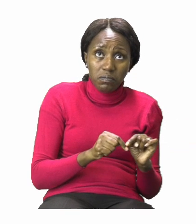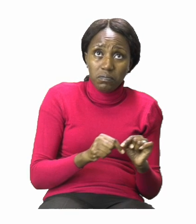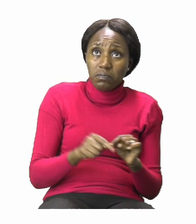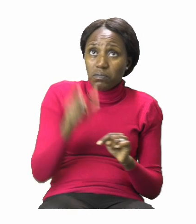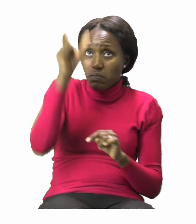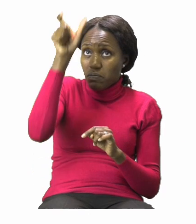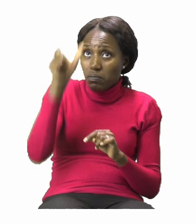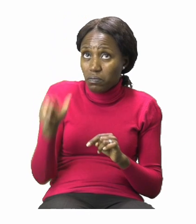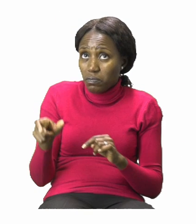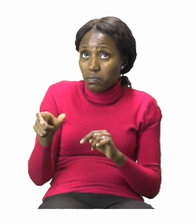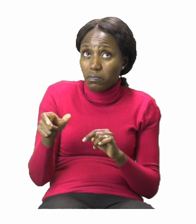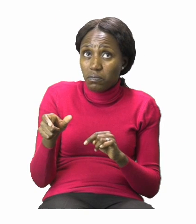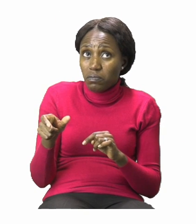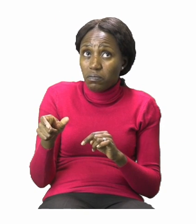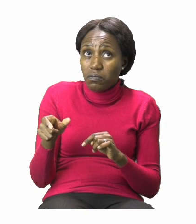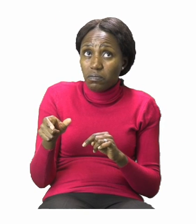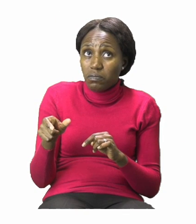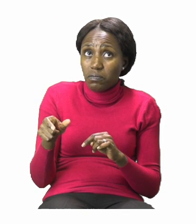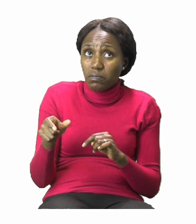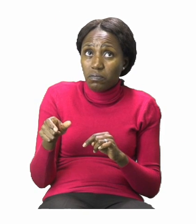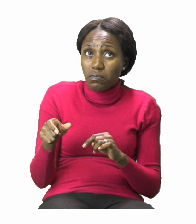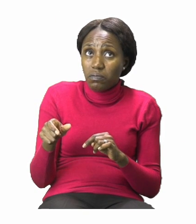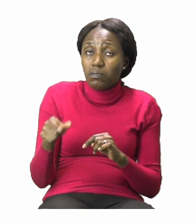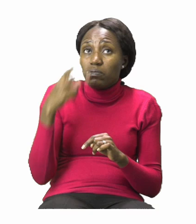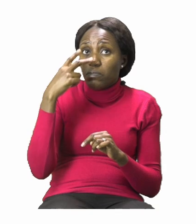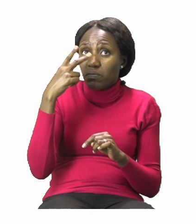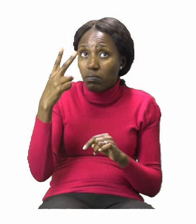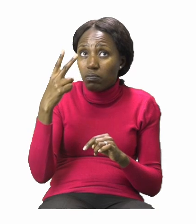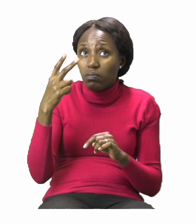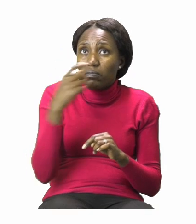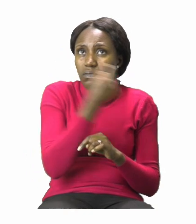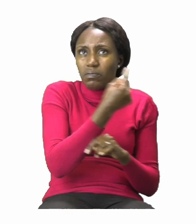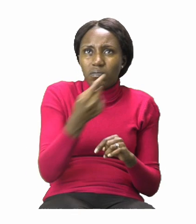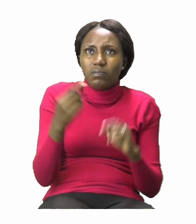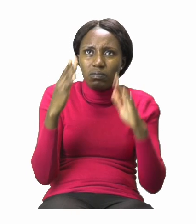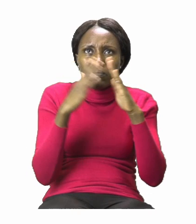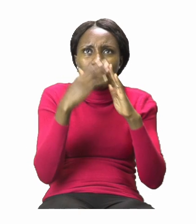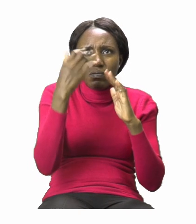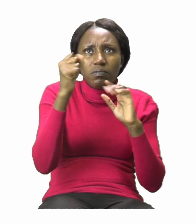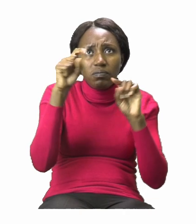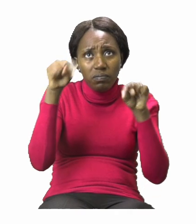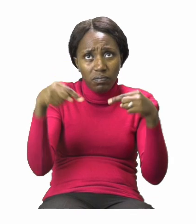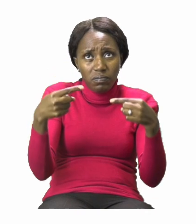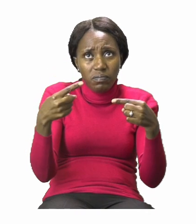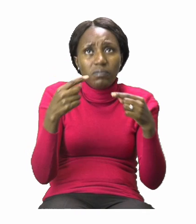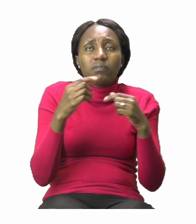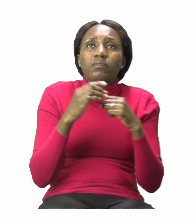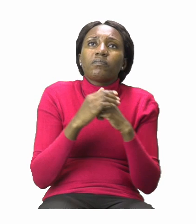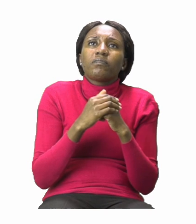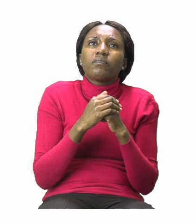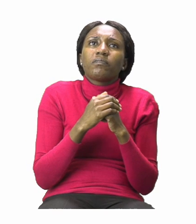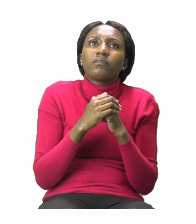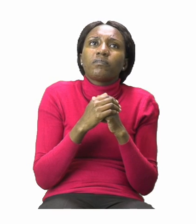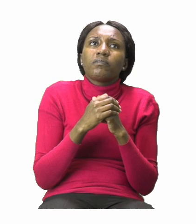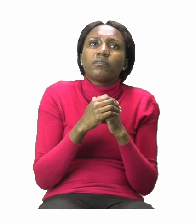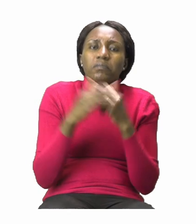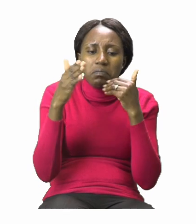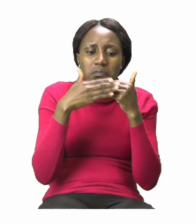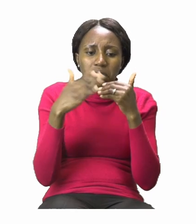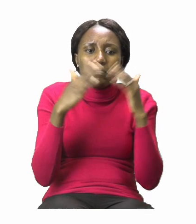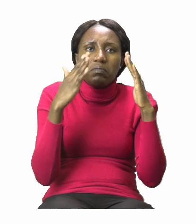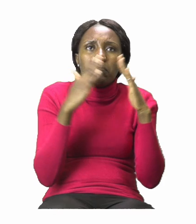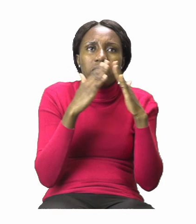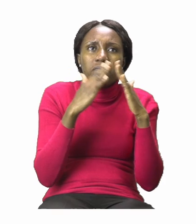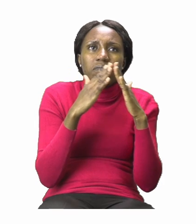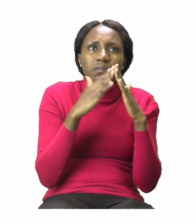that each house has a something, an object that is on their house or near the house that is